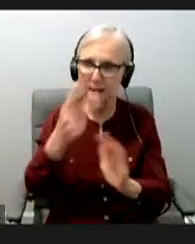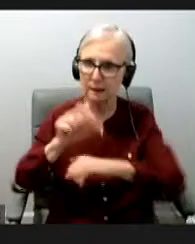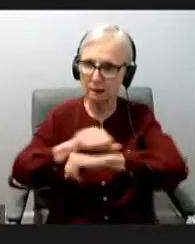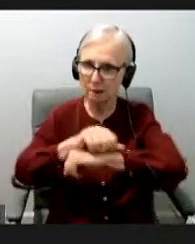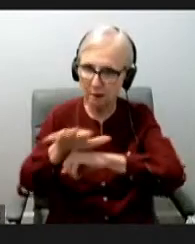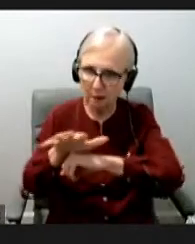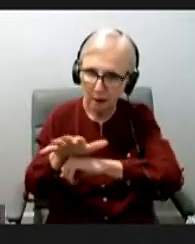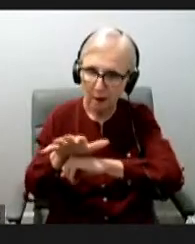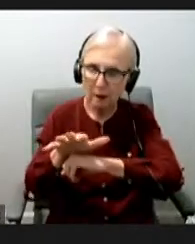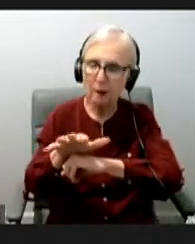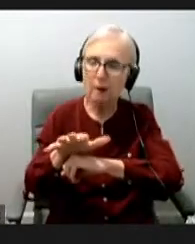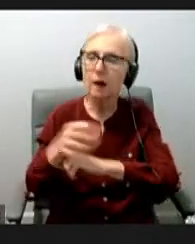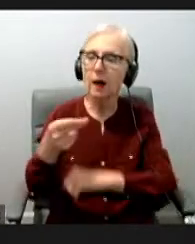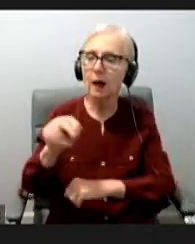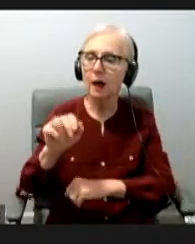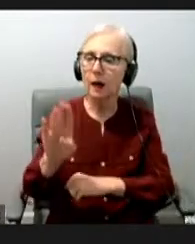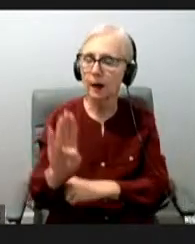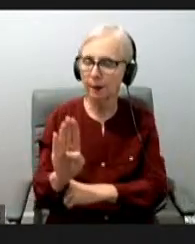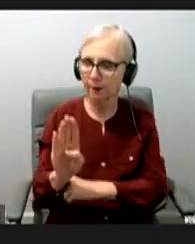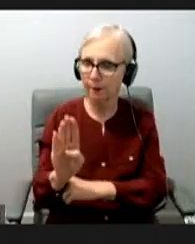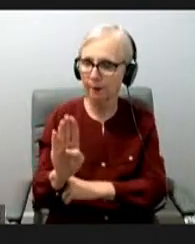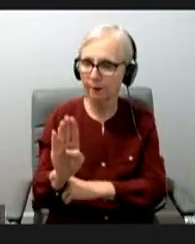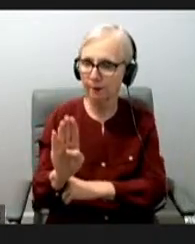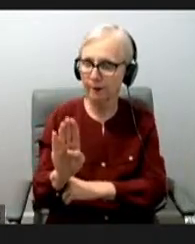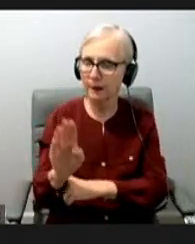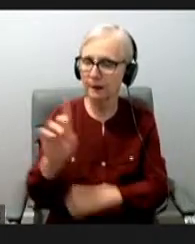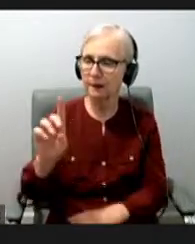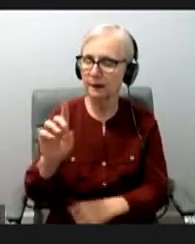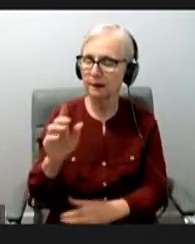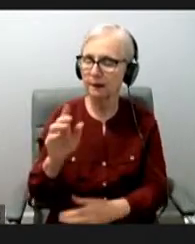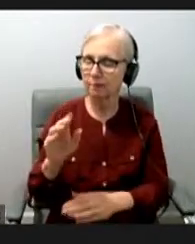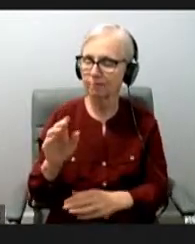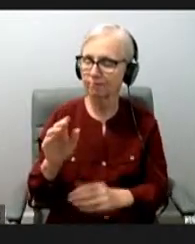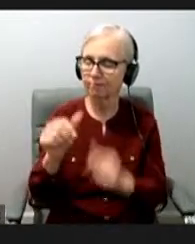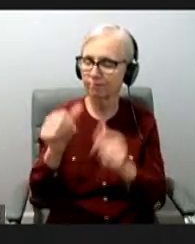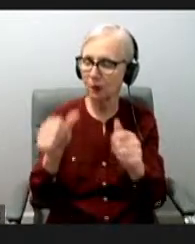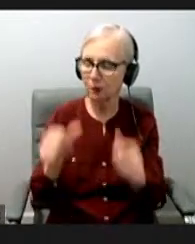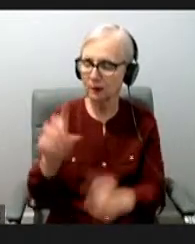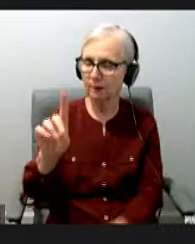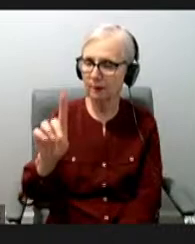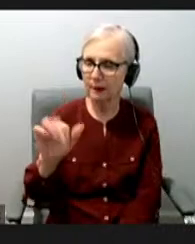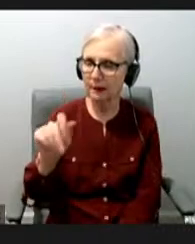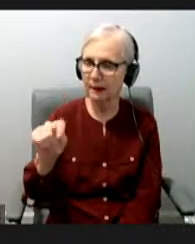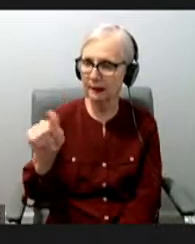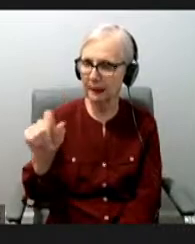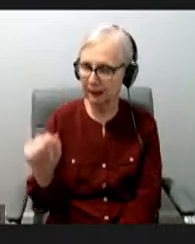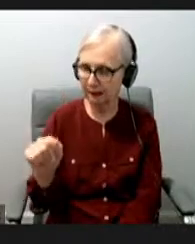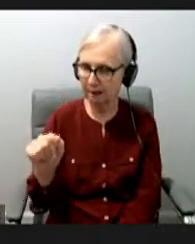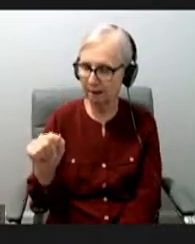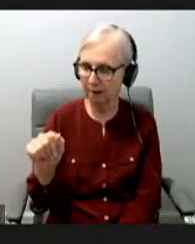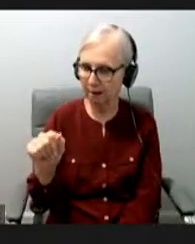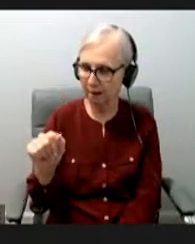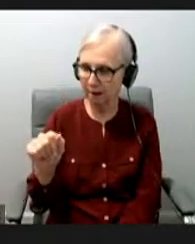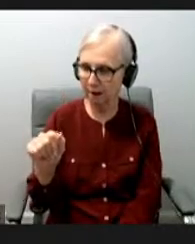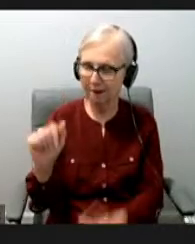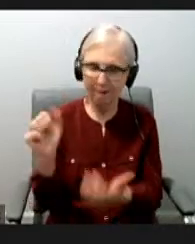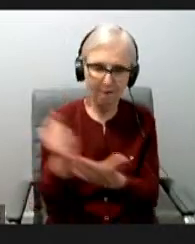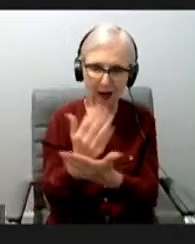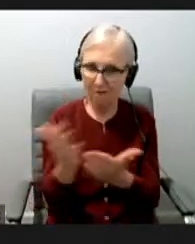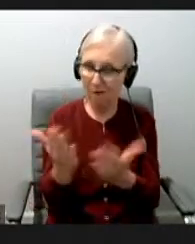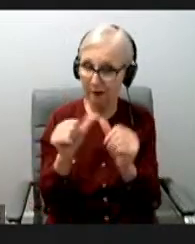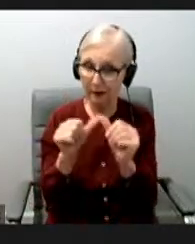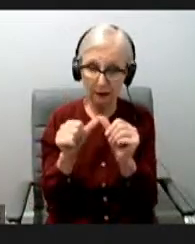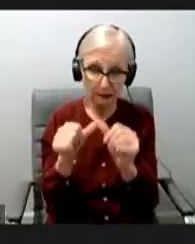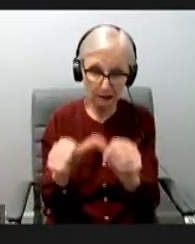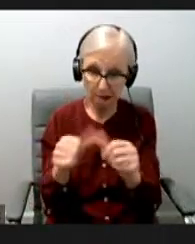Scenario Modeling Hub come out with some data. They're saying that if everything goes as is now